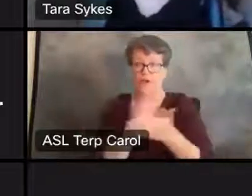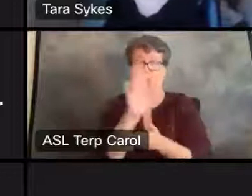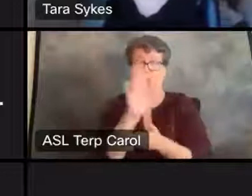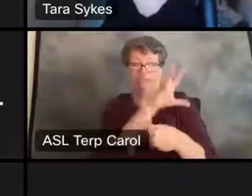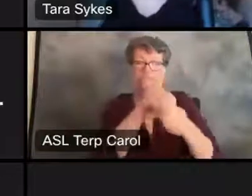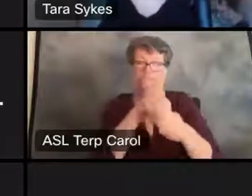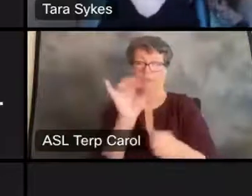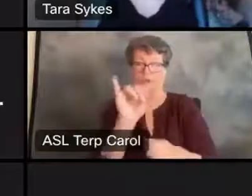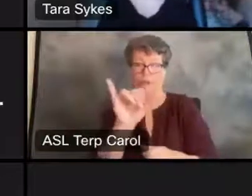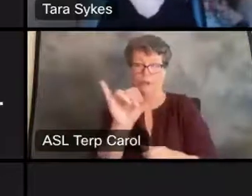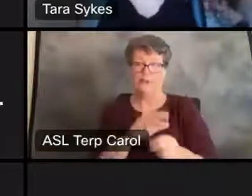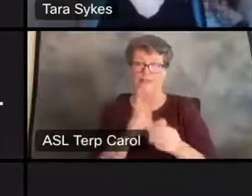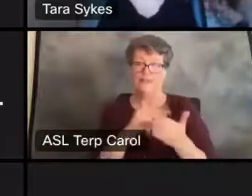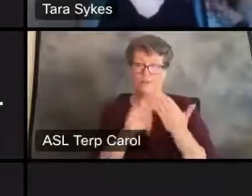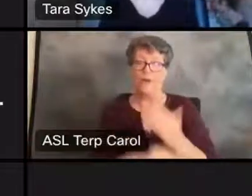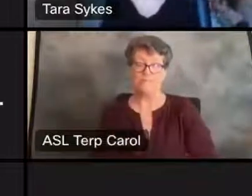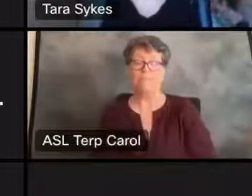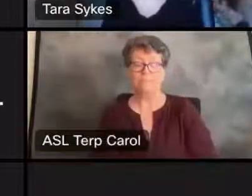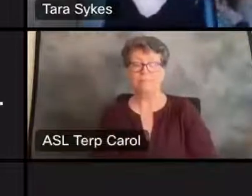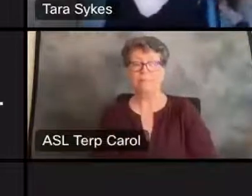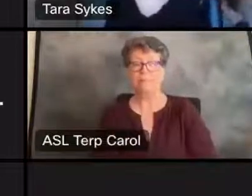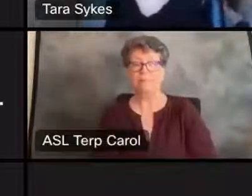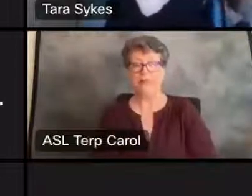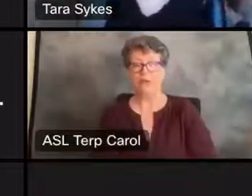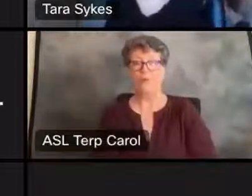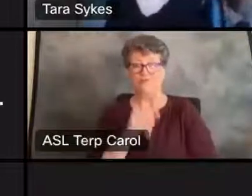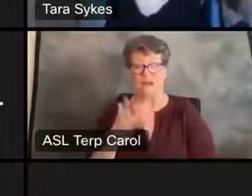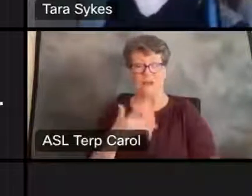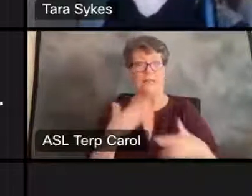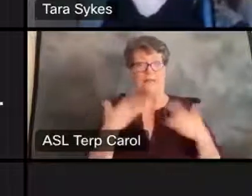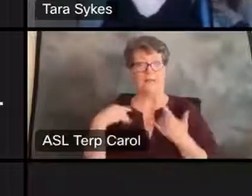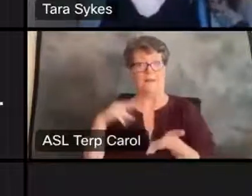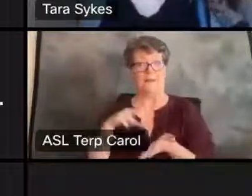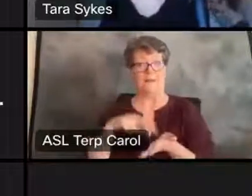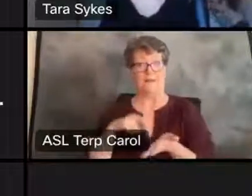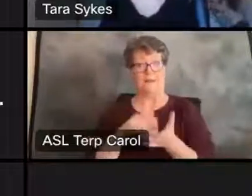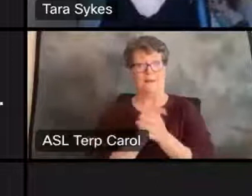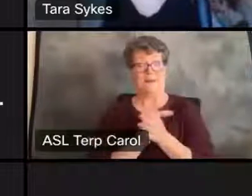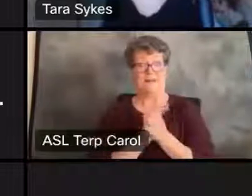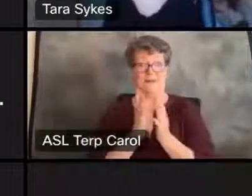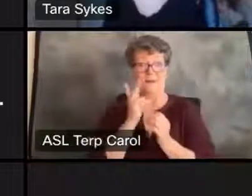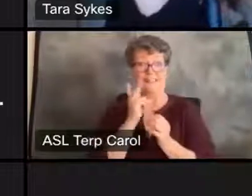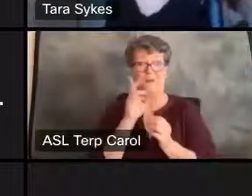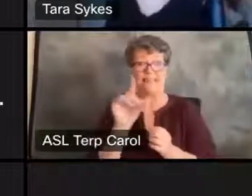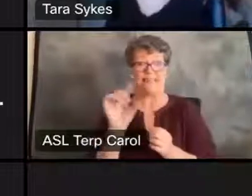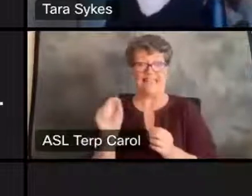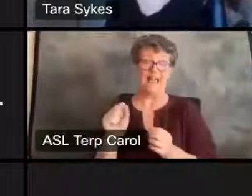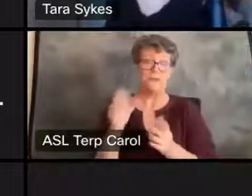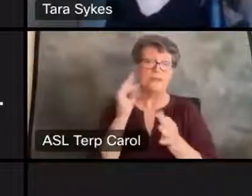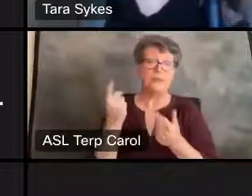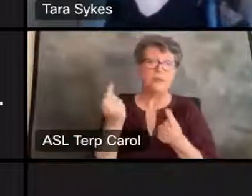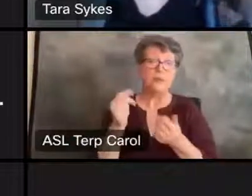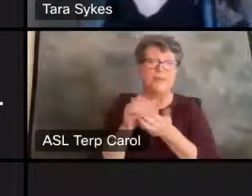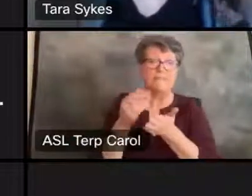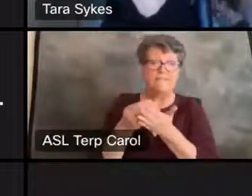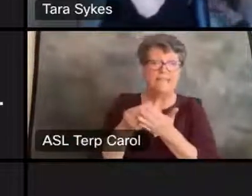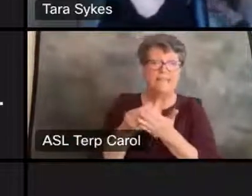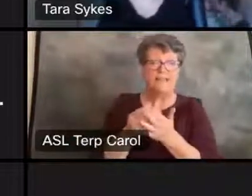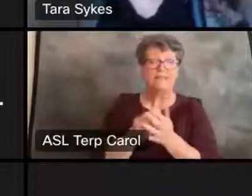how dedicated Sierra College is to this project. I think we had like 10 different Sierra College staff